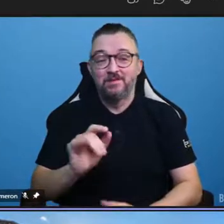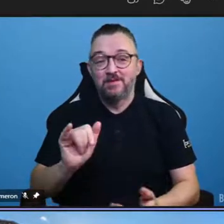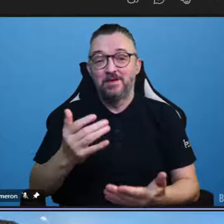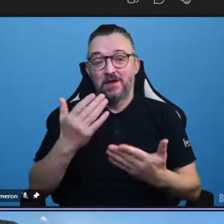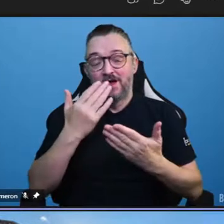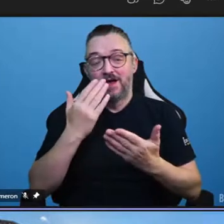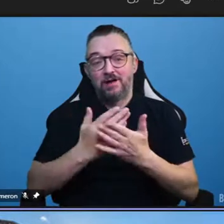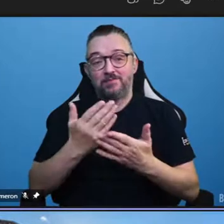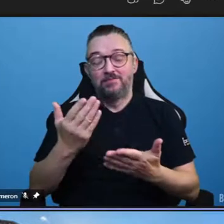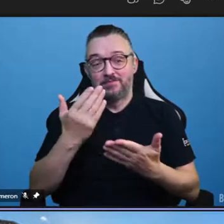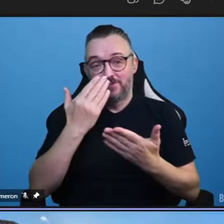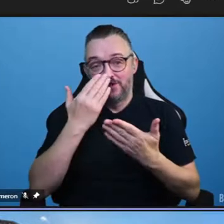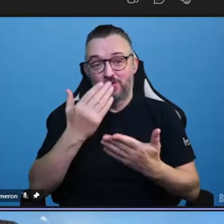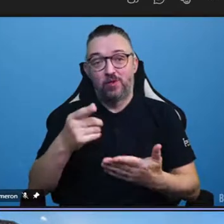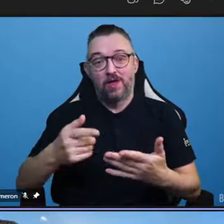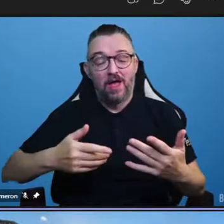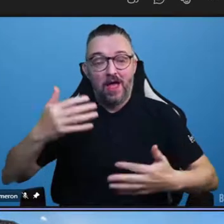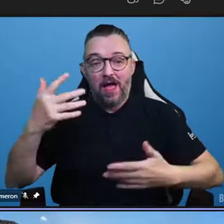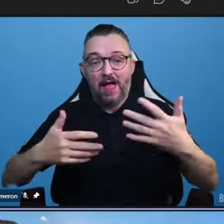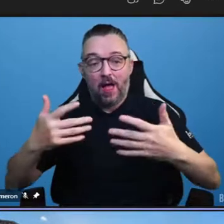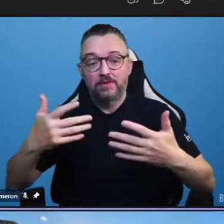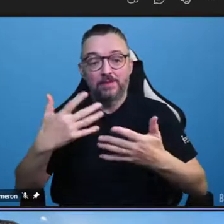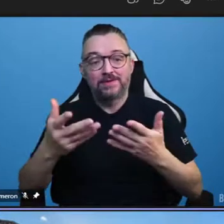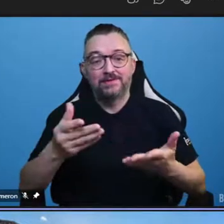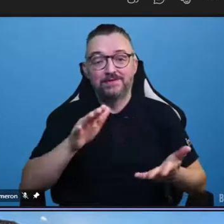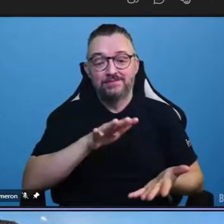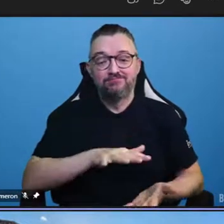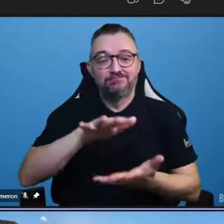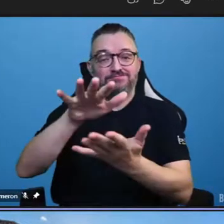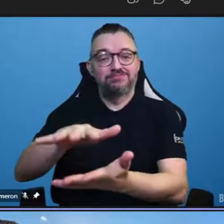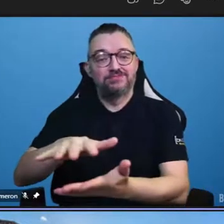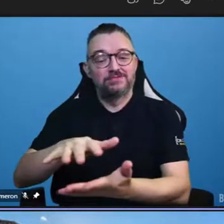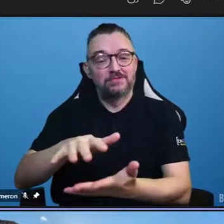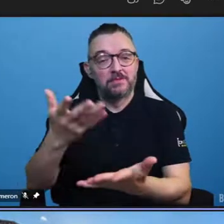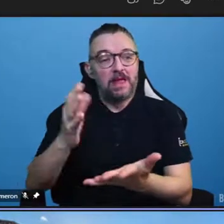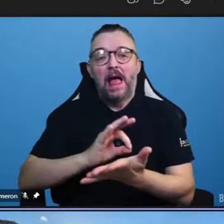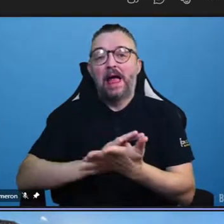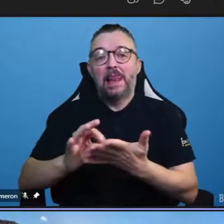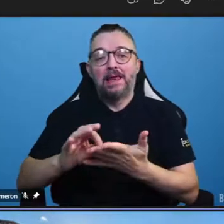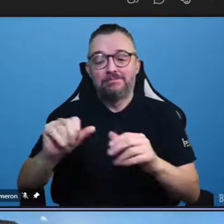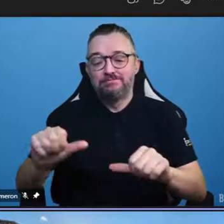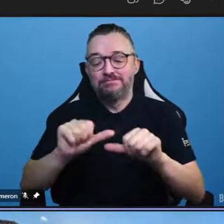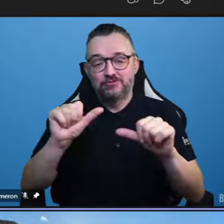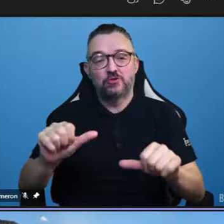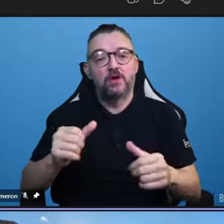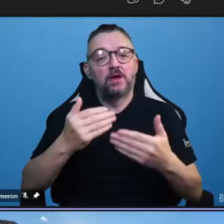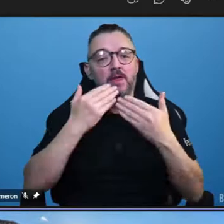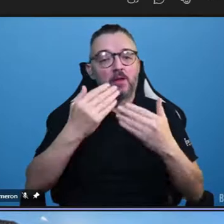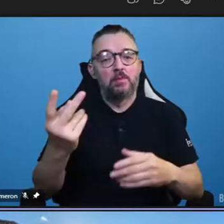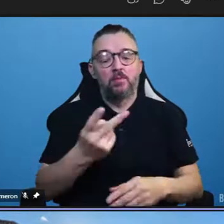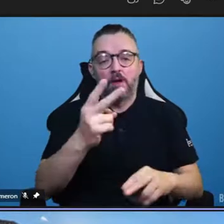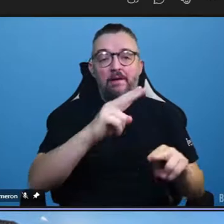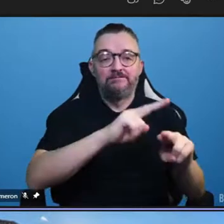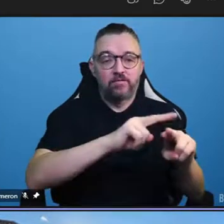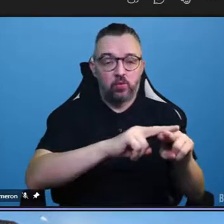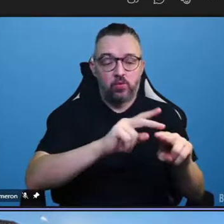that the accounts were presented in such a clean way. So thank you to Fiona and